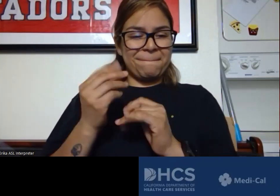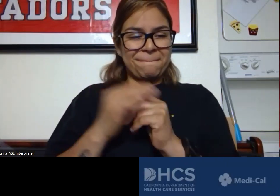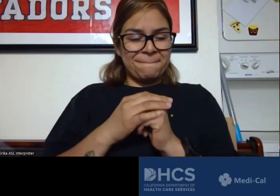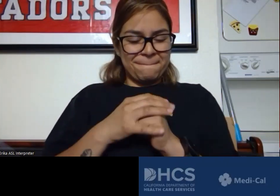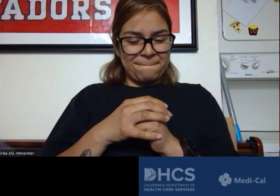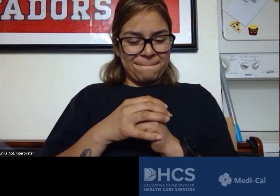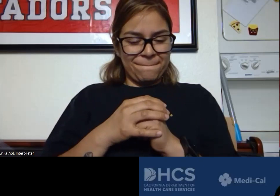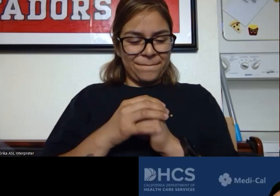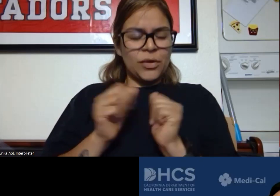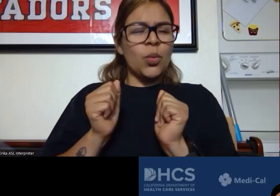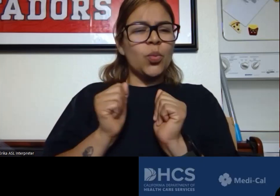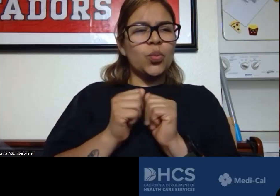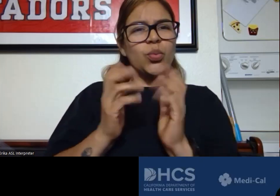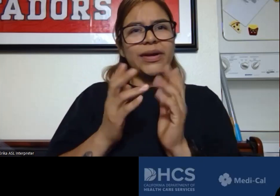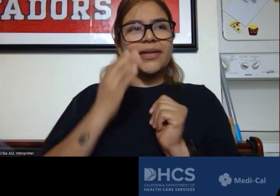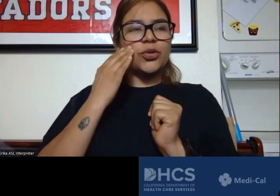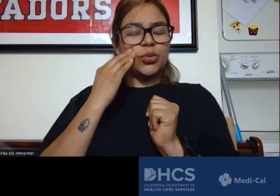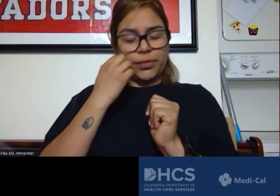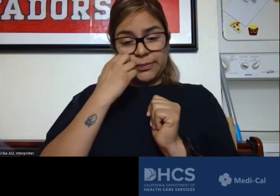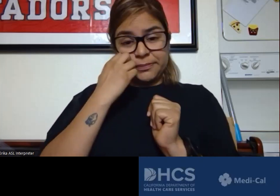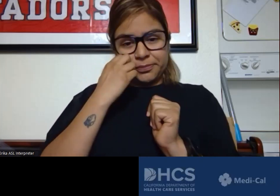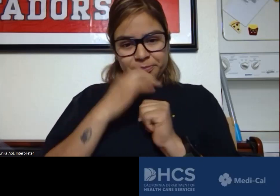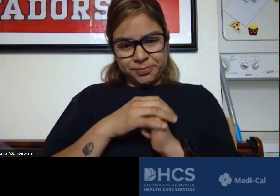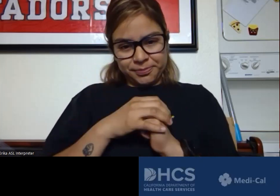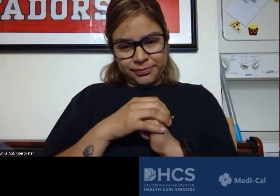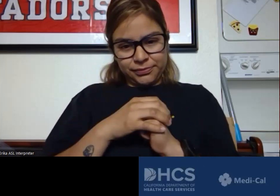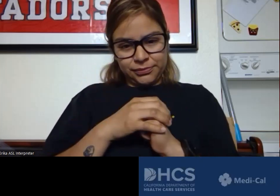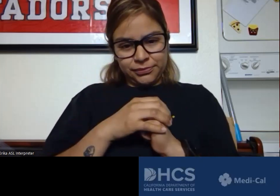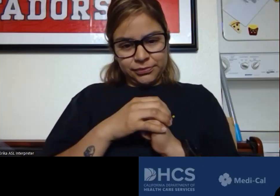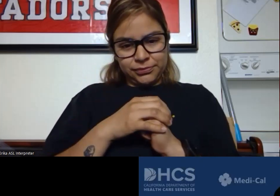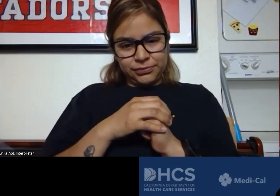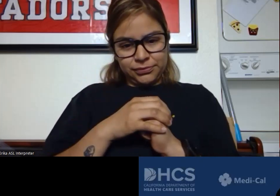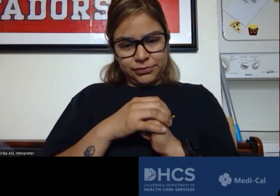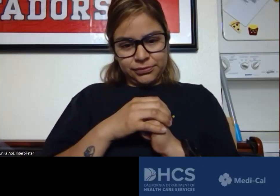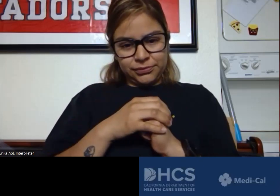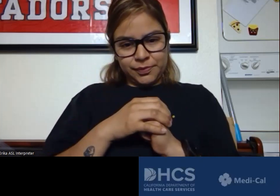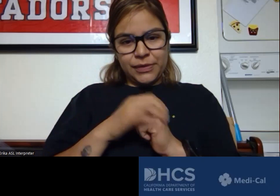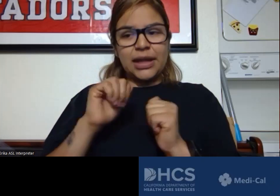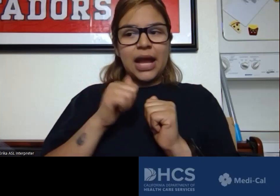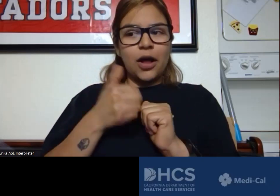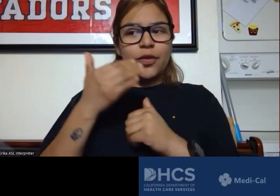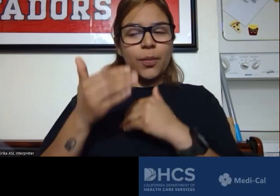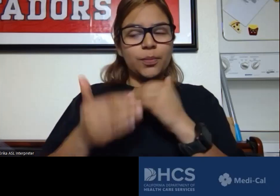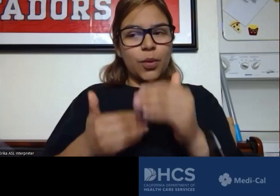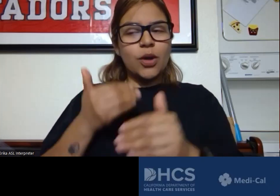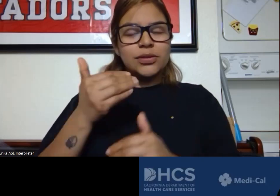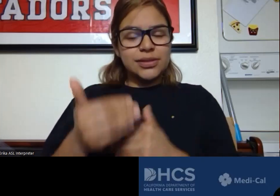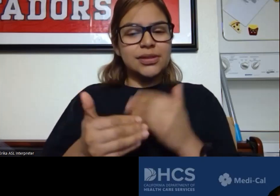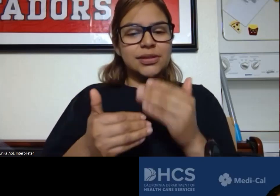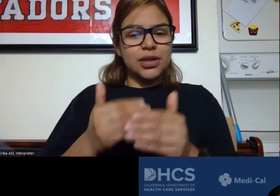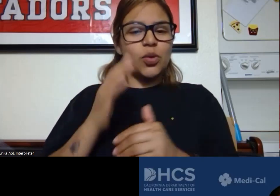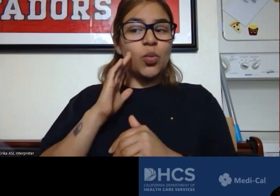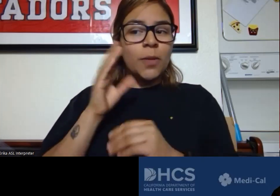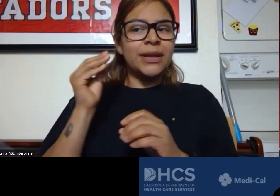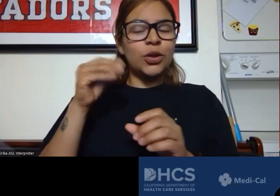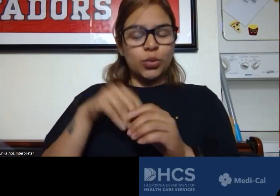at minimum utilizing this DACLAC committee meeting process to include this